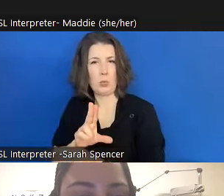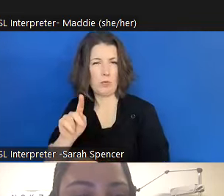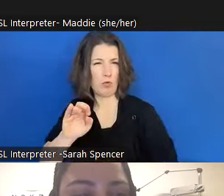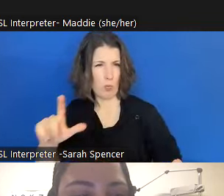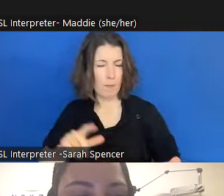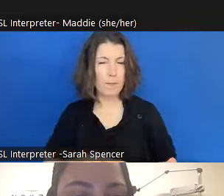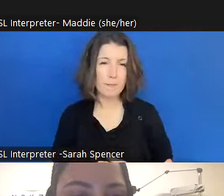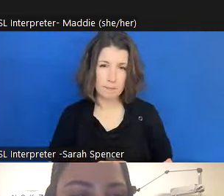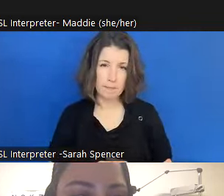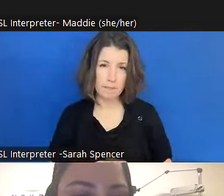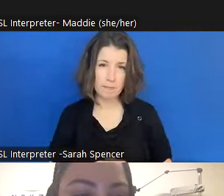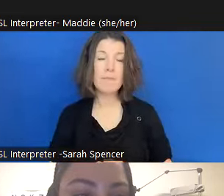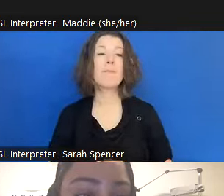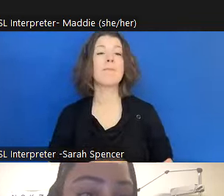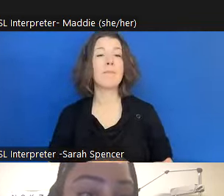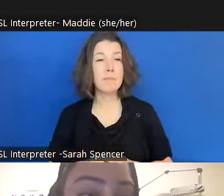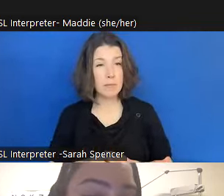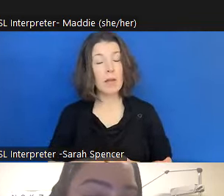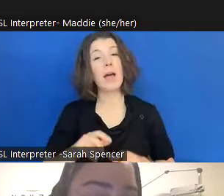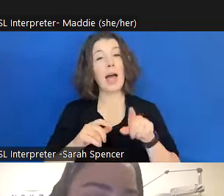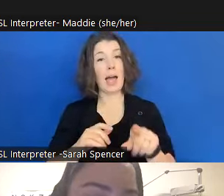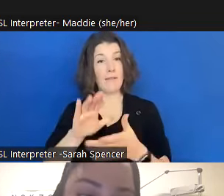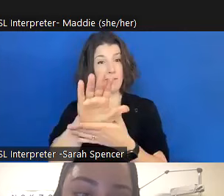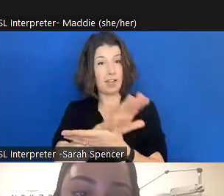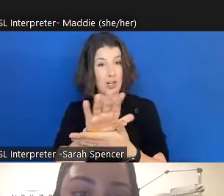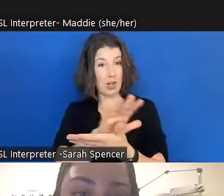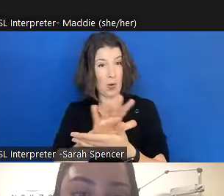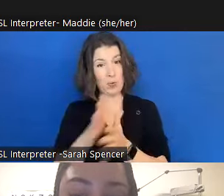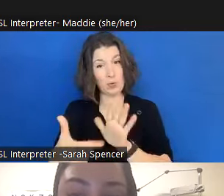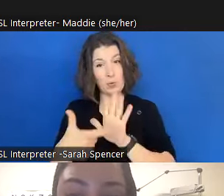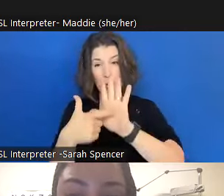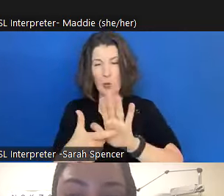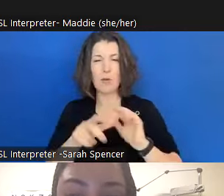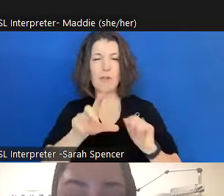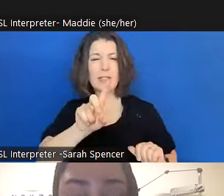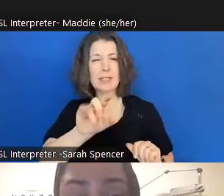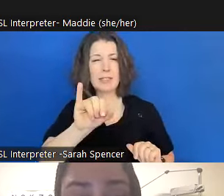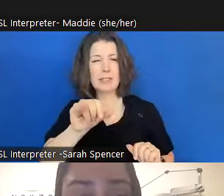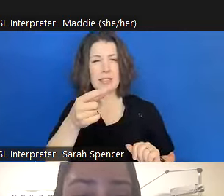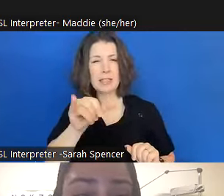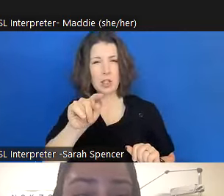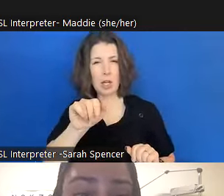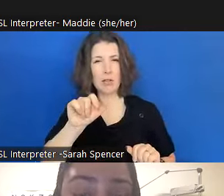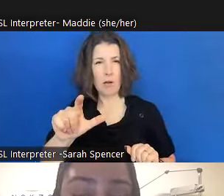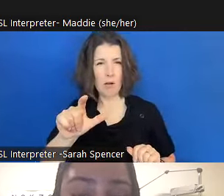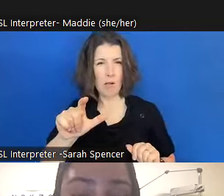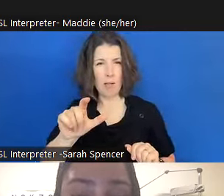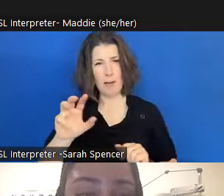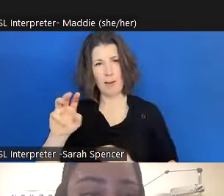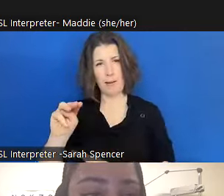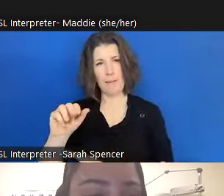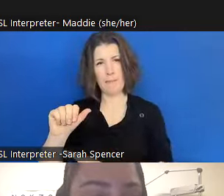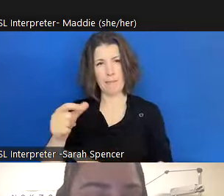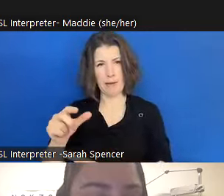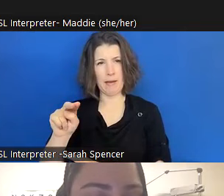And I have placed a video of a digital magnifier. We use these a lot in our